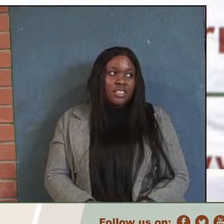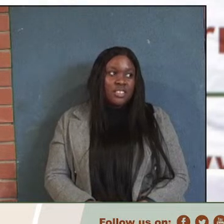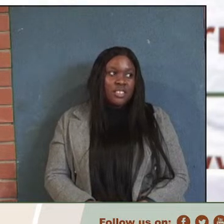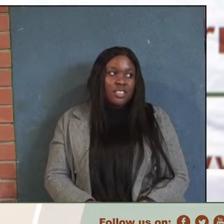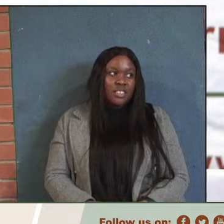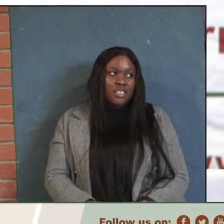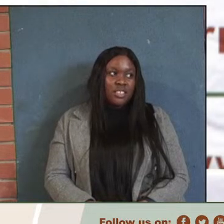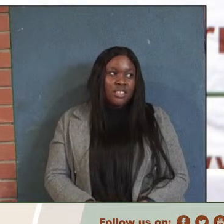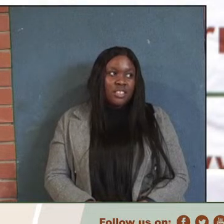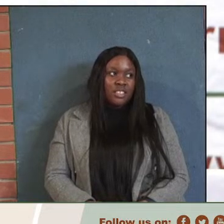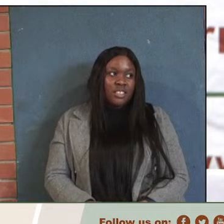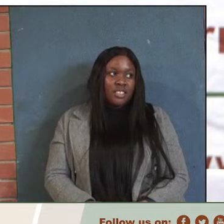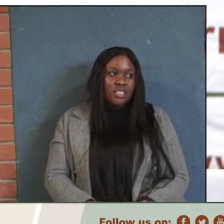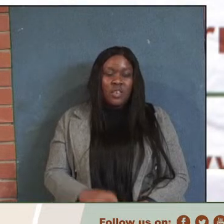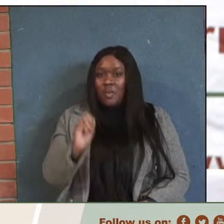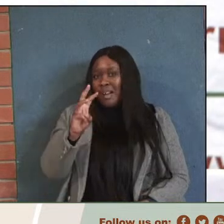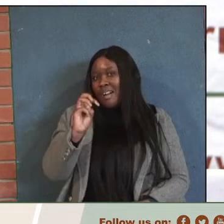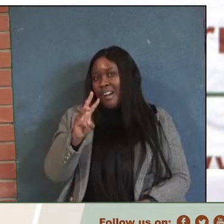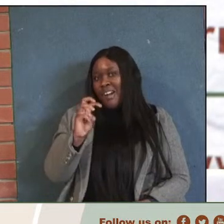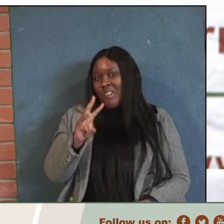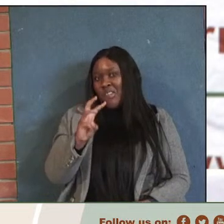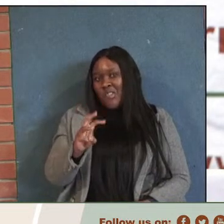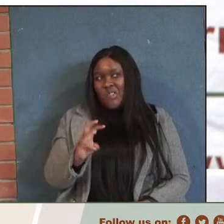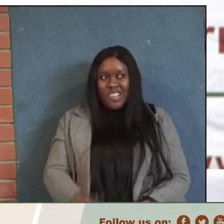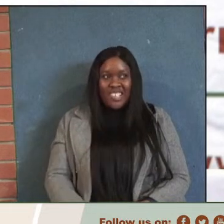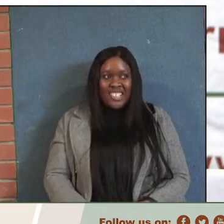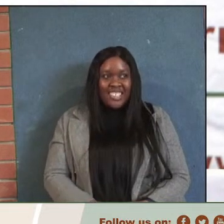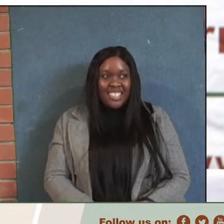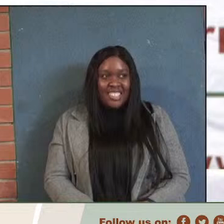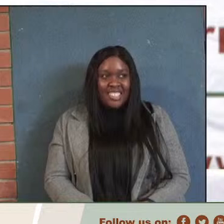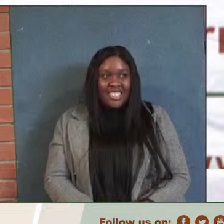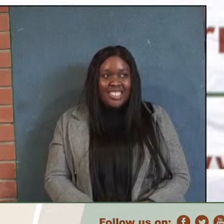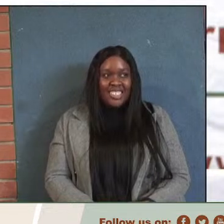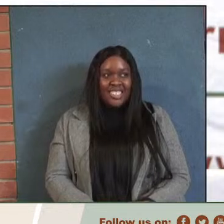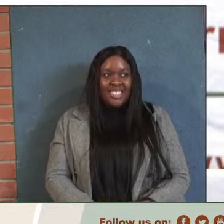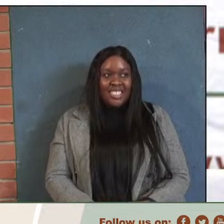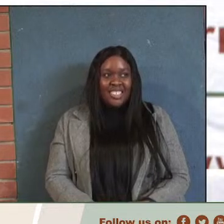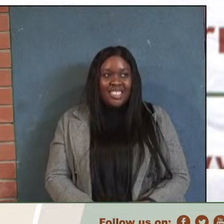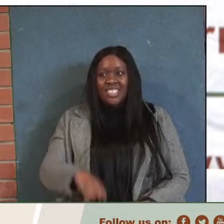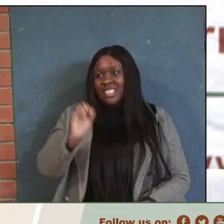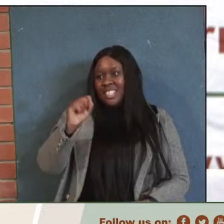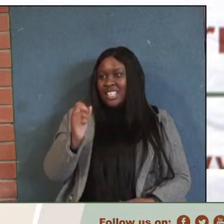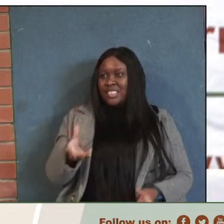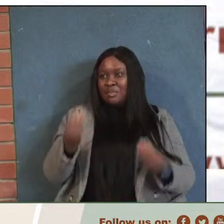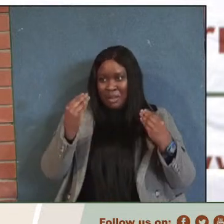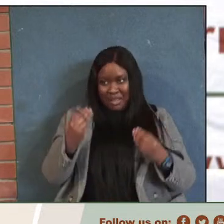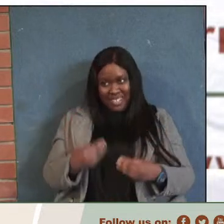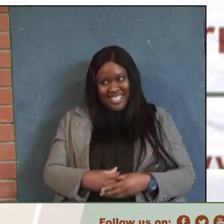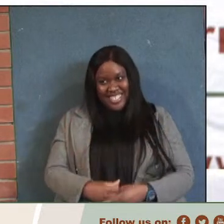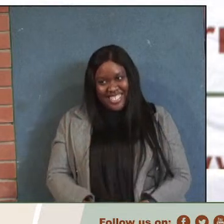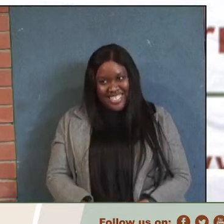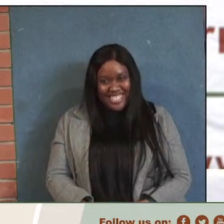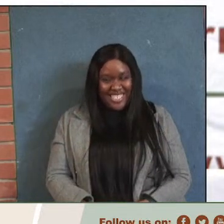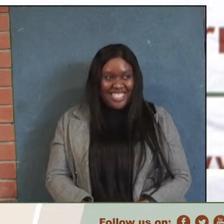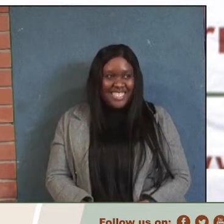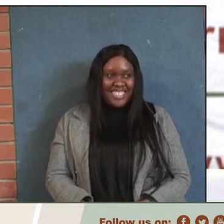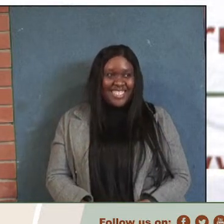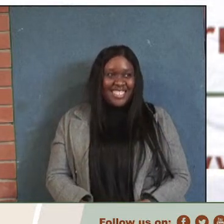Just hear that. Wow. The yes has it. Yes! The report is adopted.